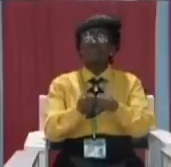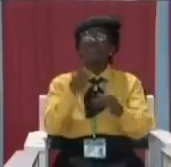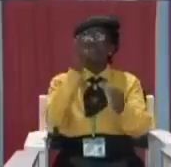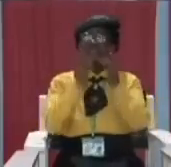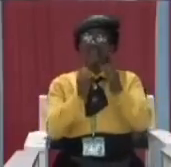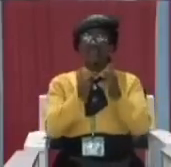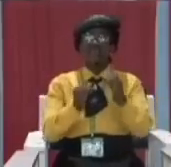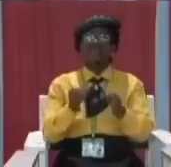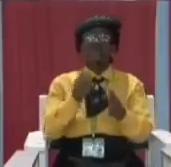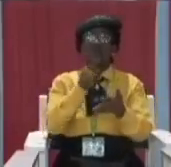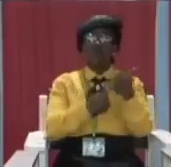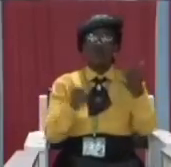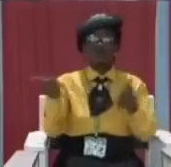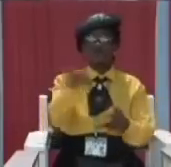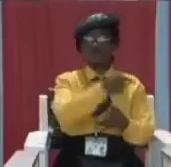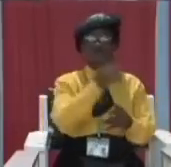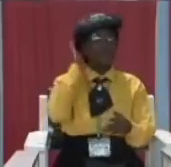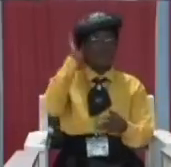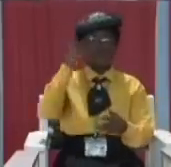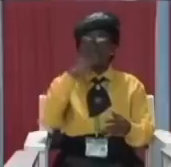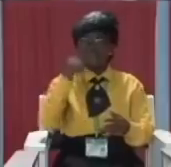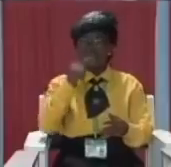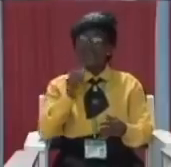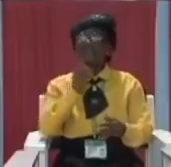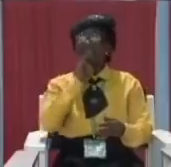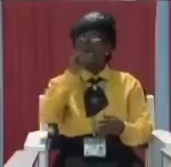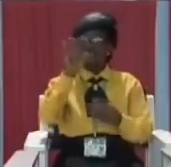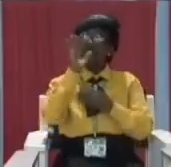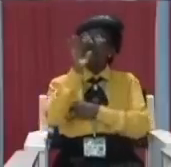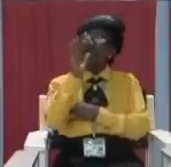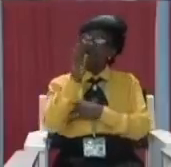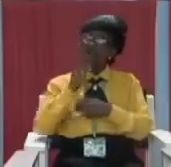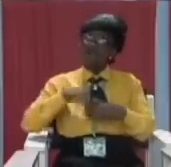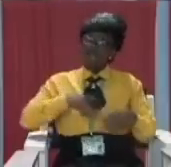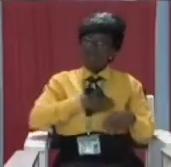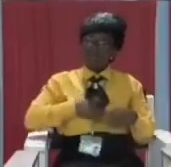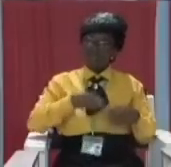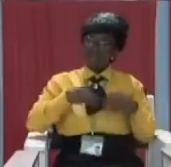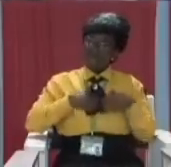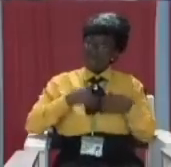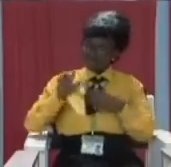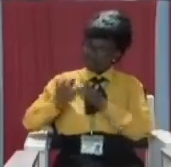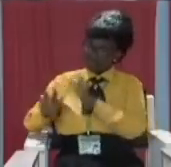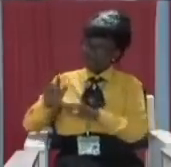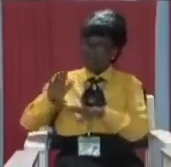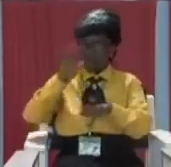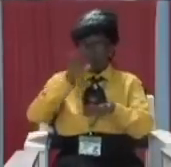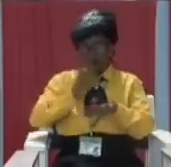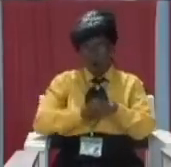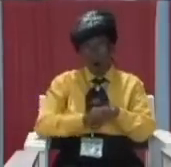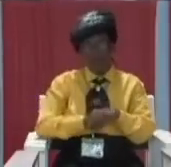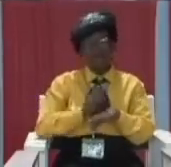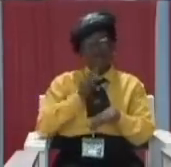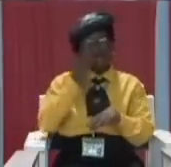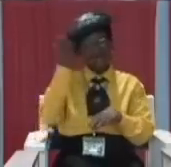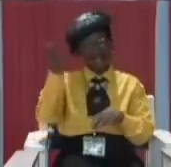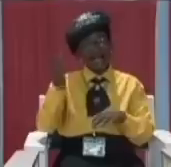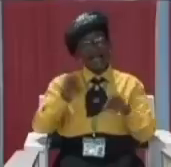and his family, please pray for them. And then, please pray for